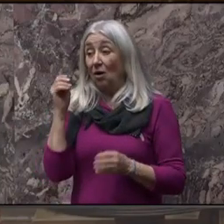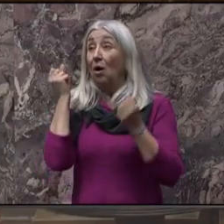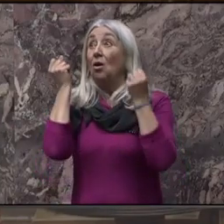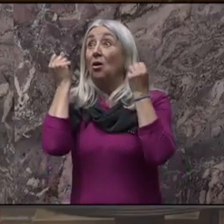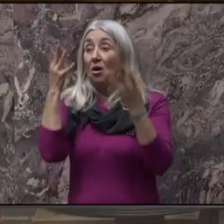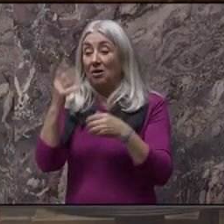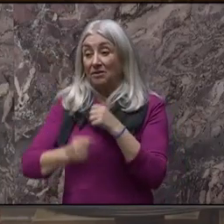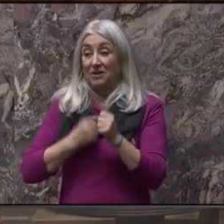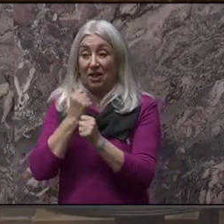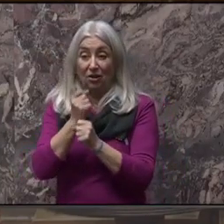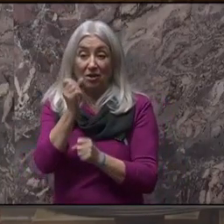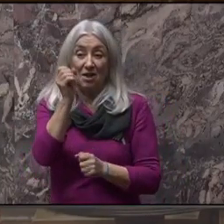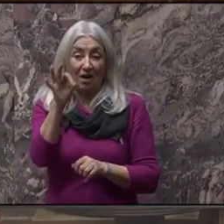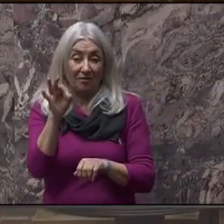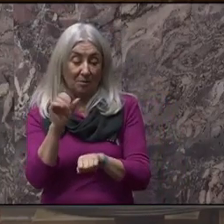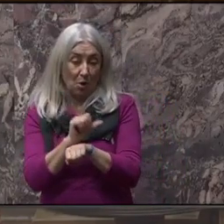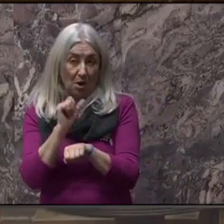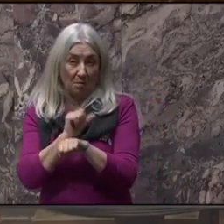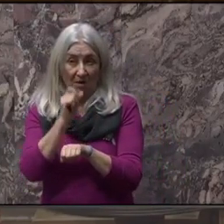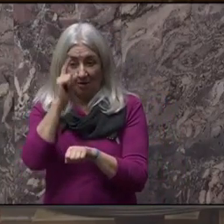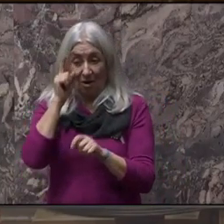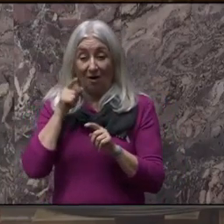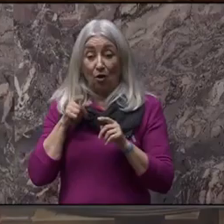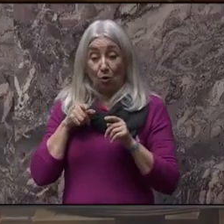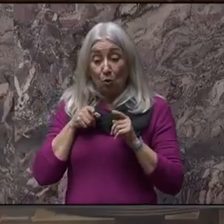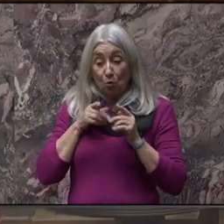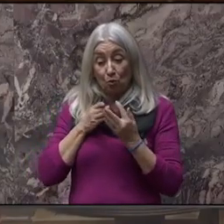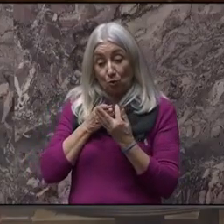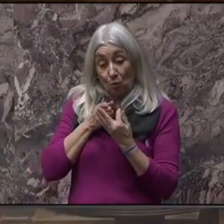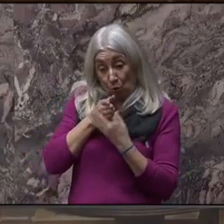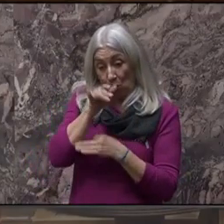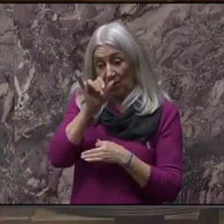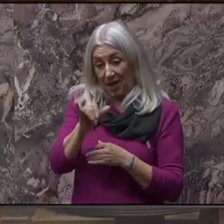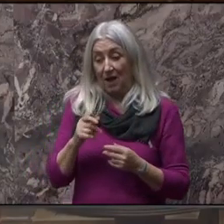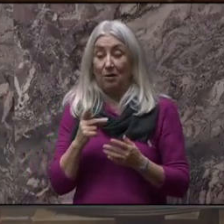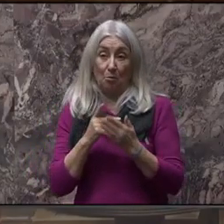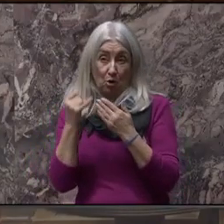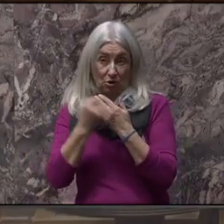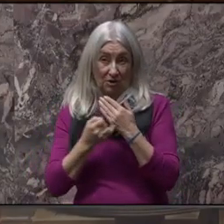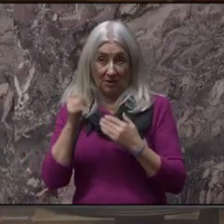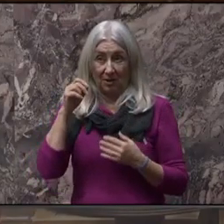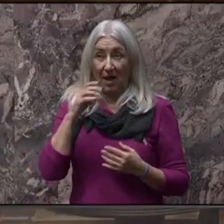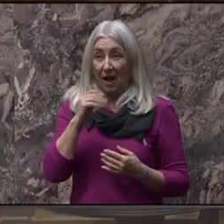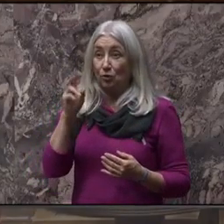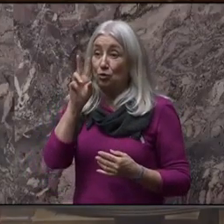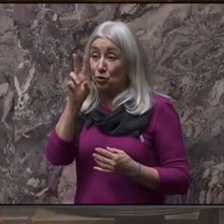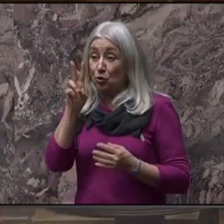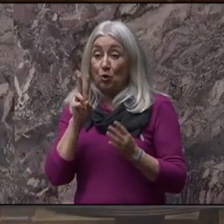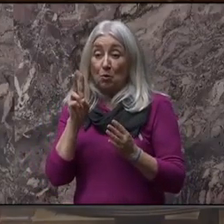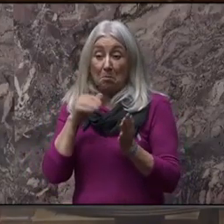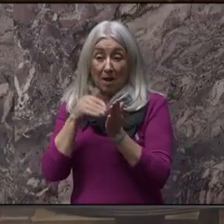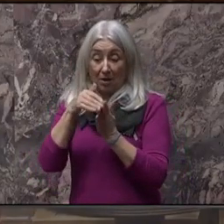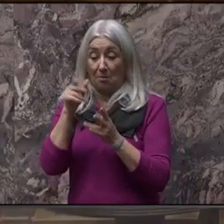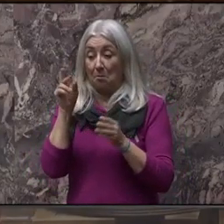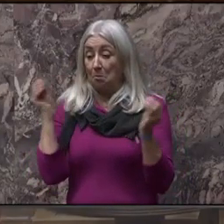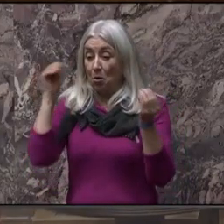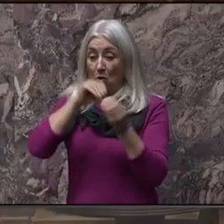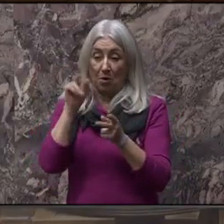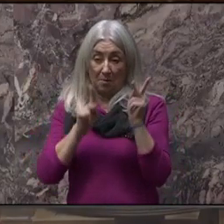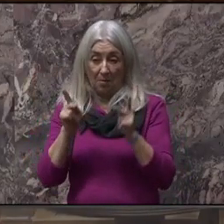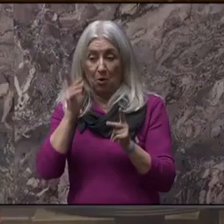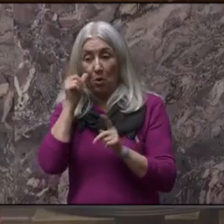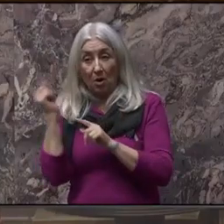over the life of the project. And we will be ready for 2 million more people who will come to make their home here in the